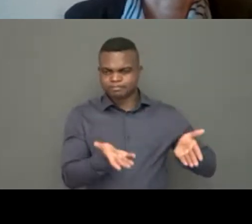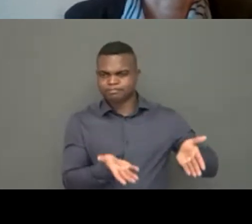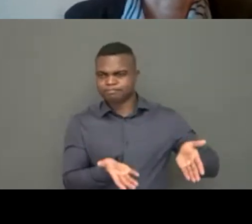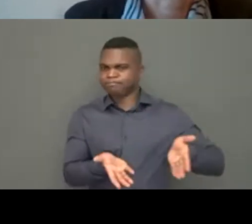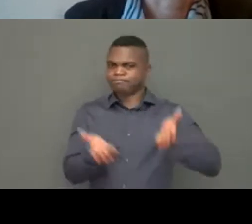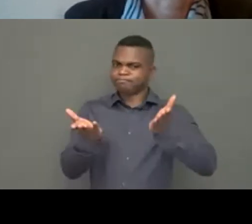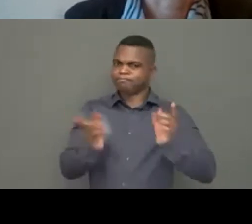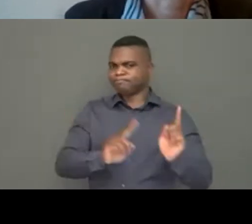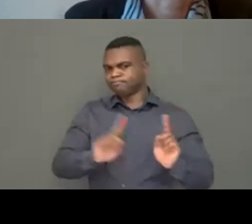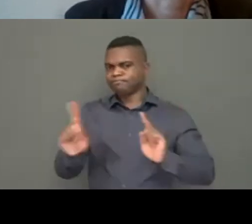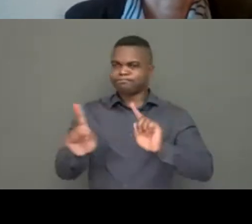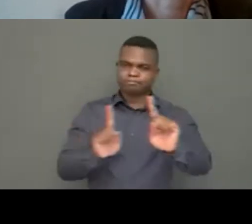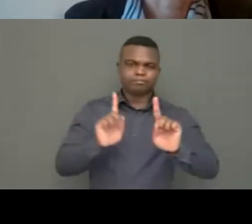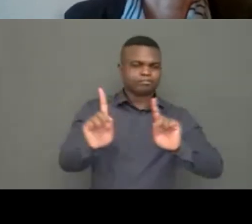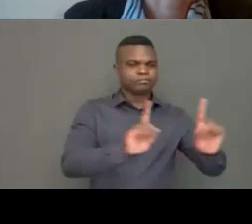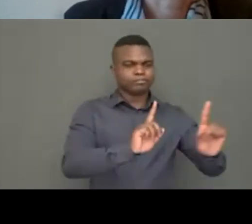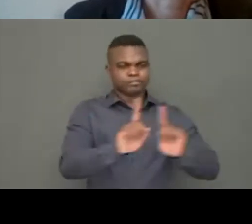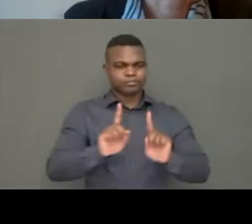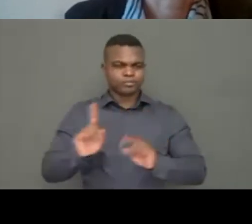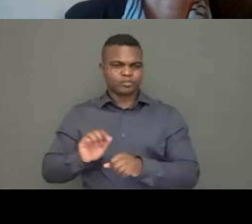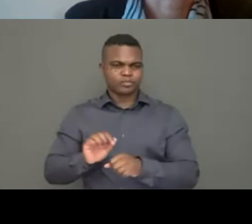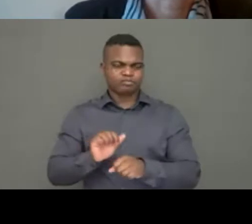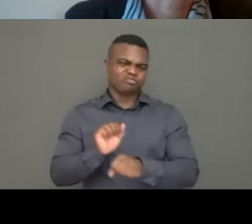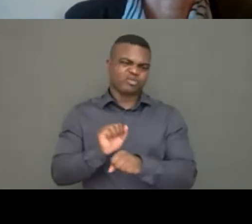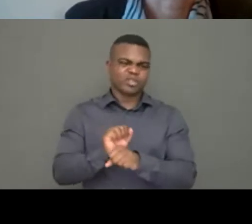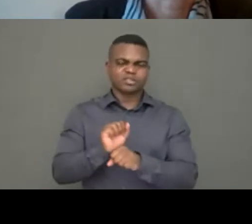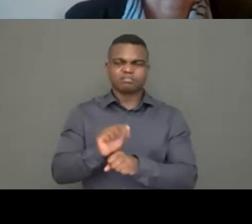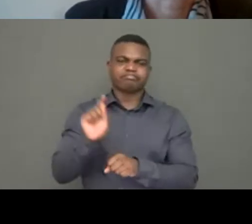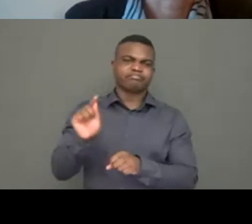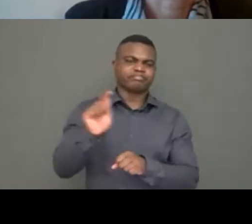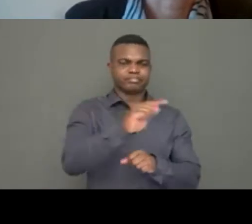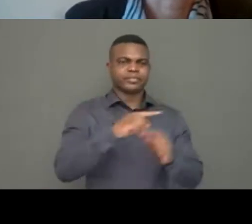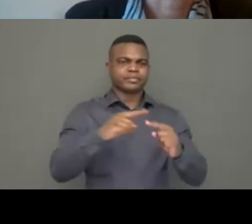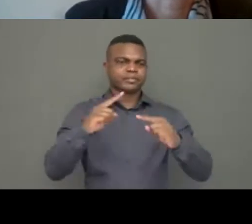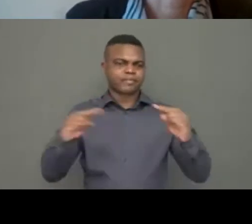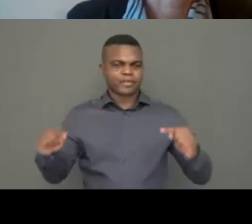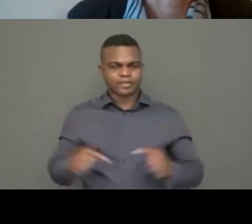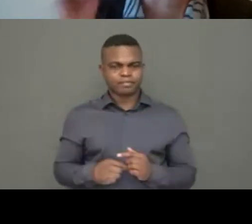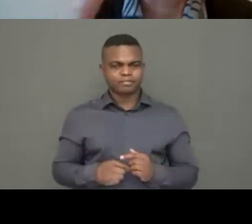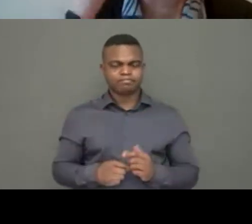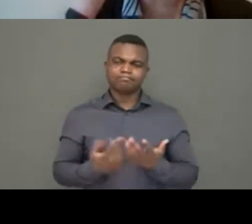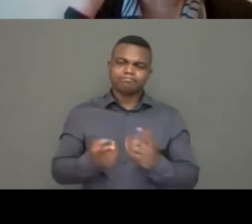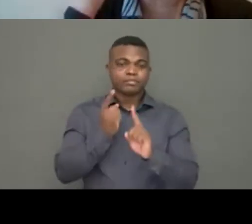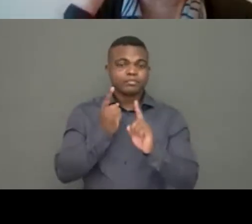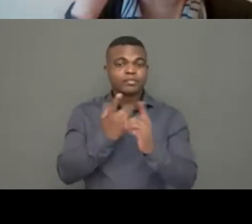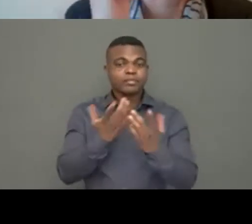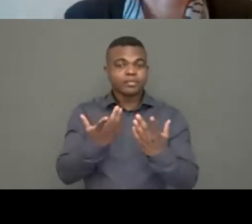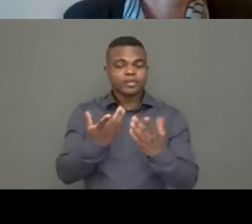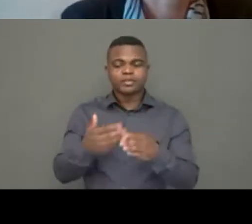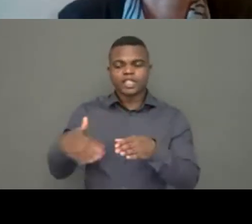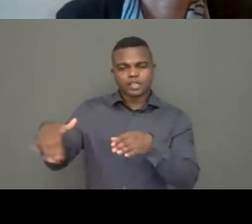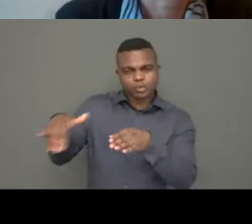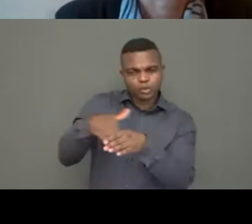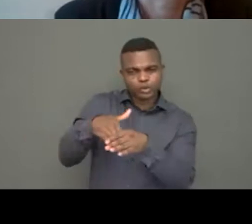the inclusion perspective. It's very important, and we engage all the